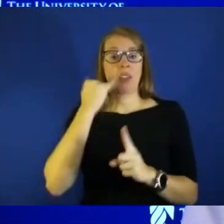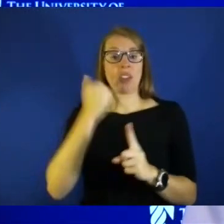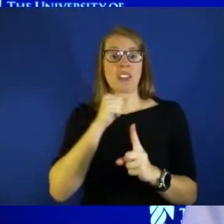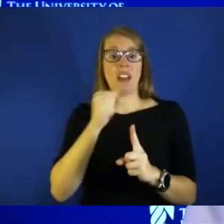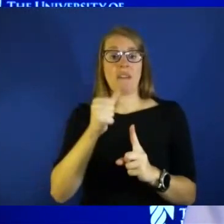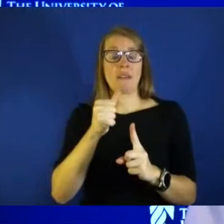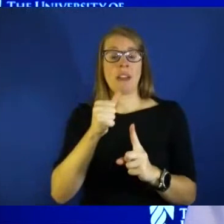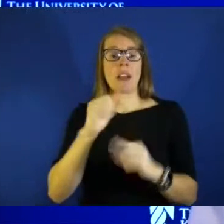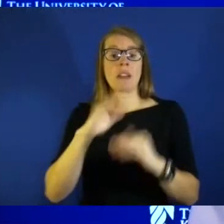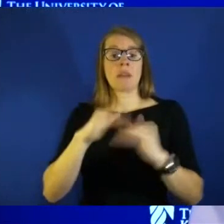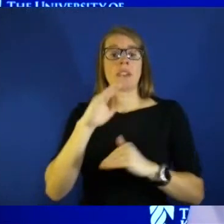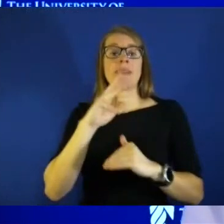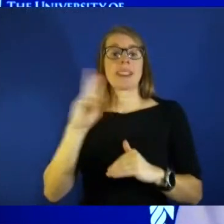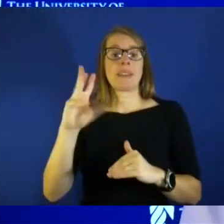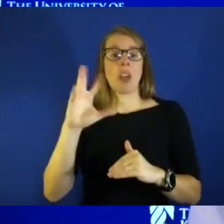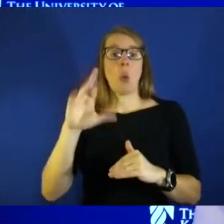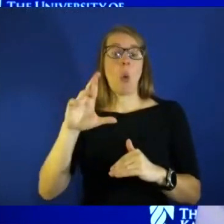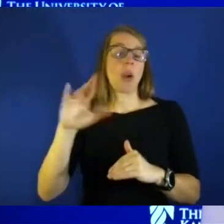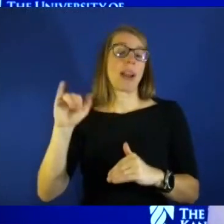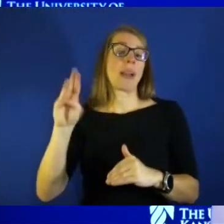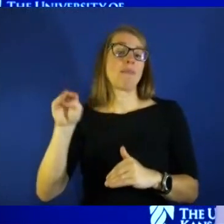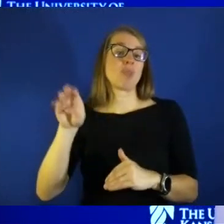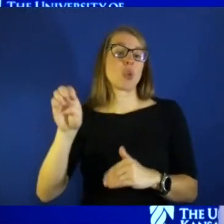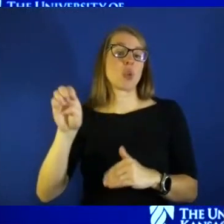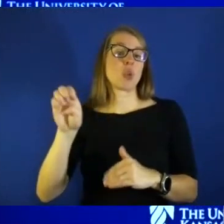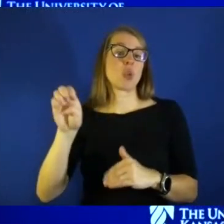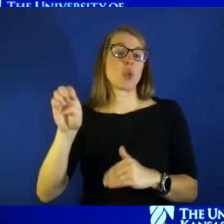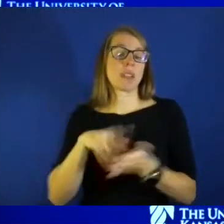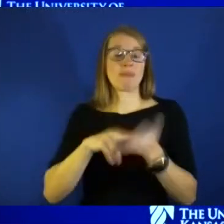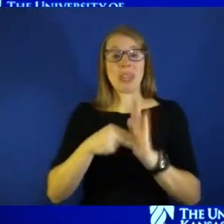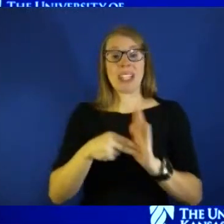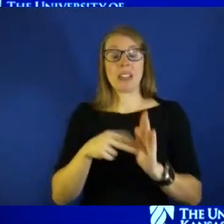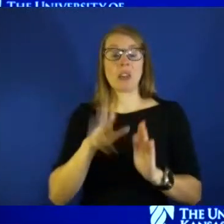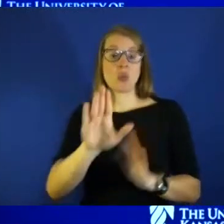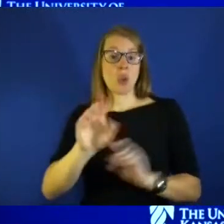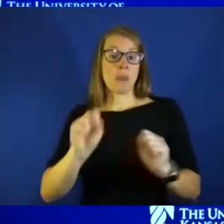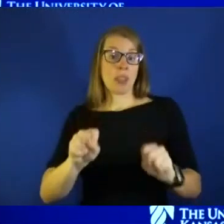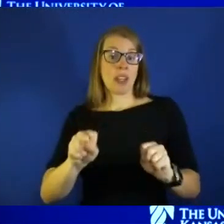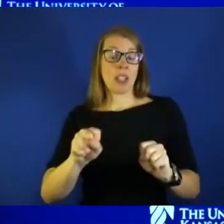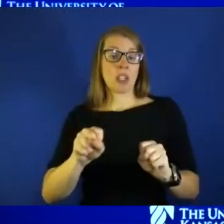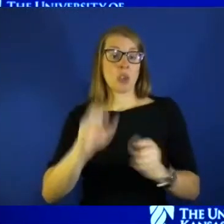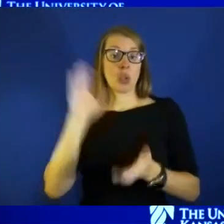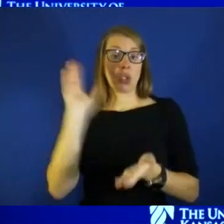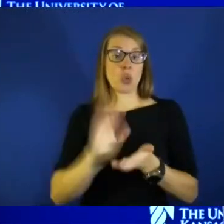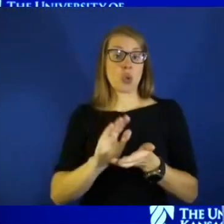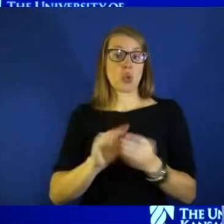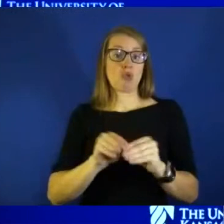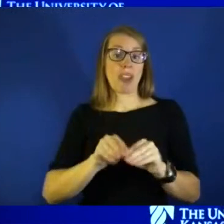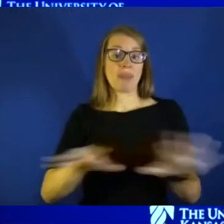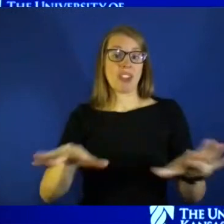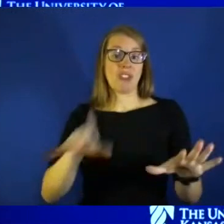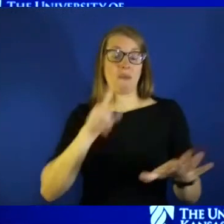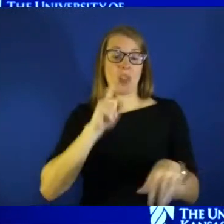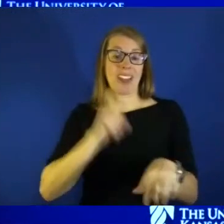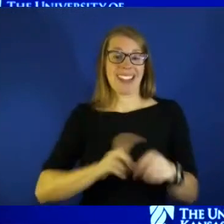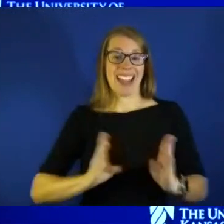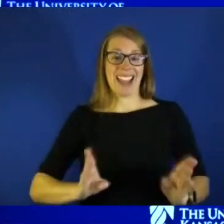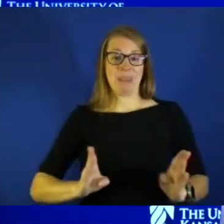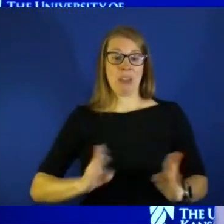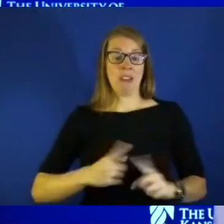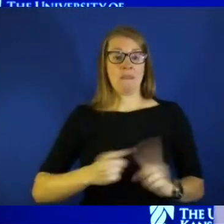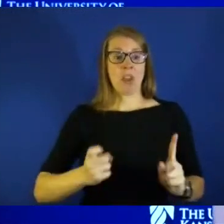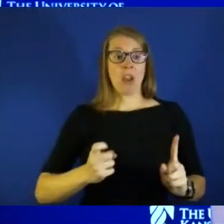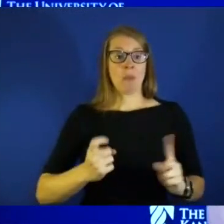or otherwise immunosuppressed, is that ability maybe to help reduce transmission in that time period from